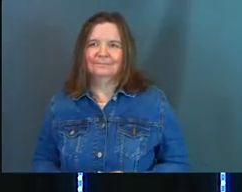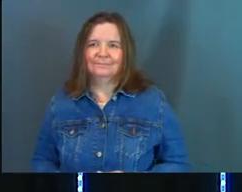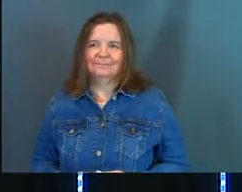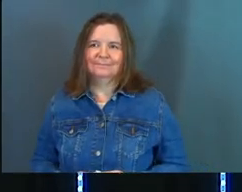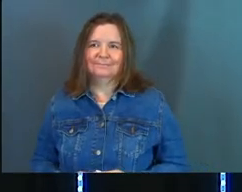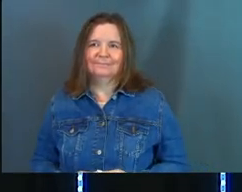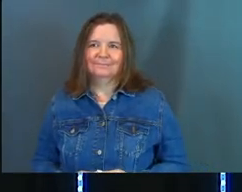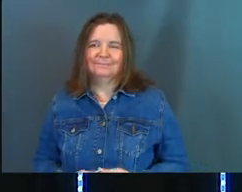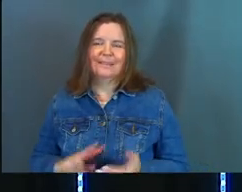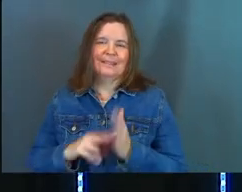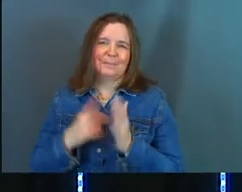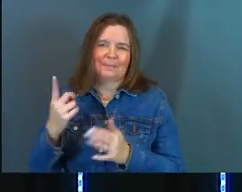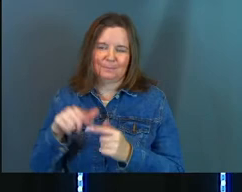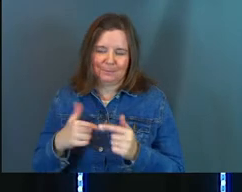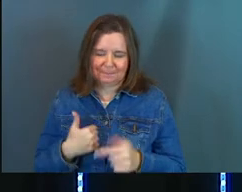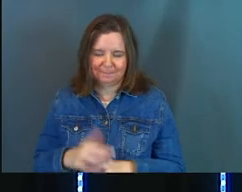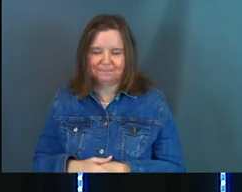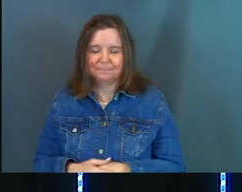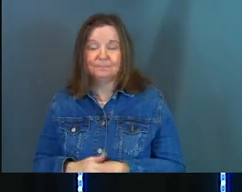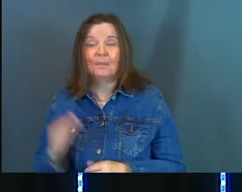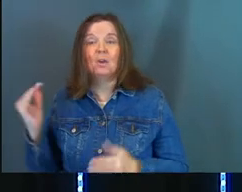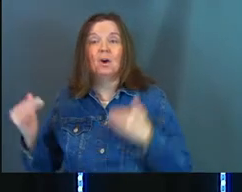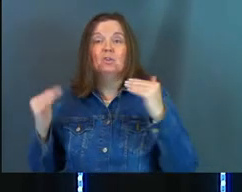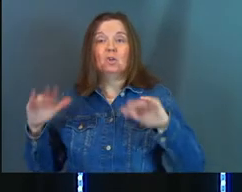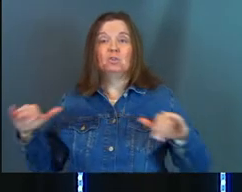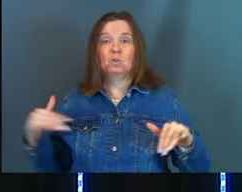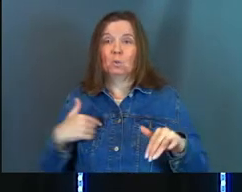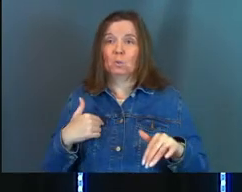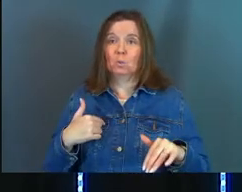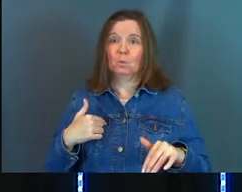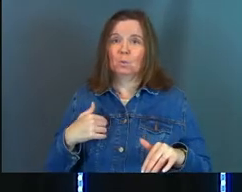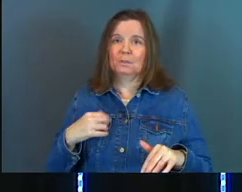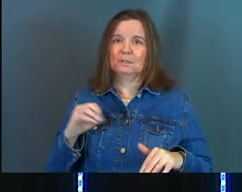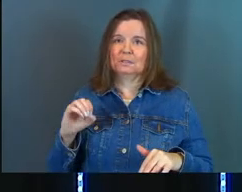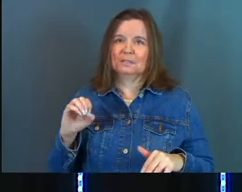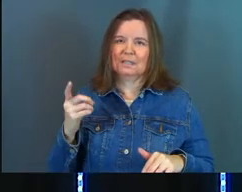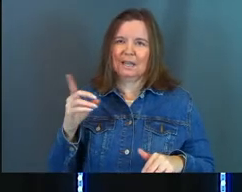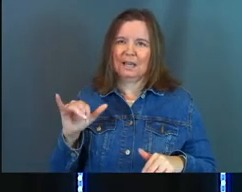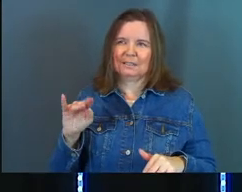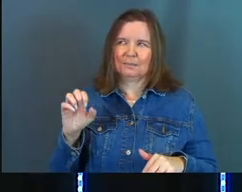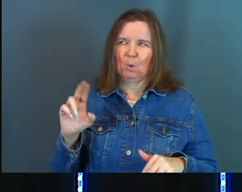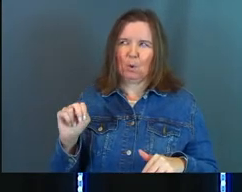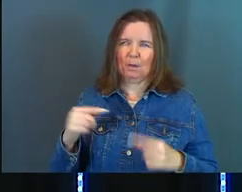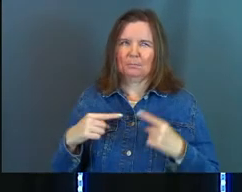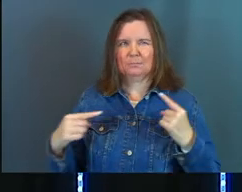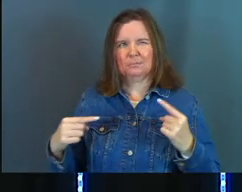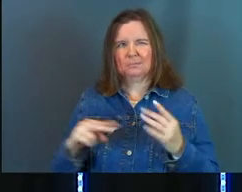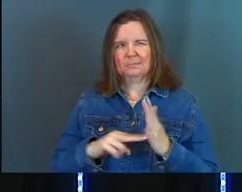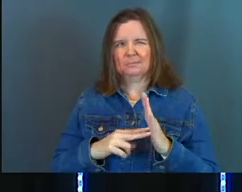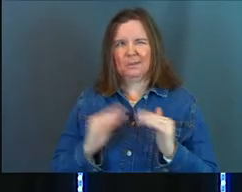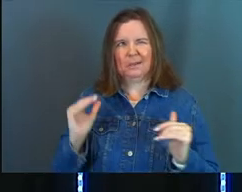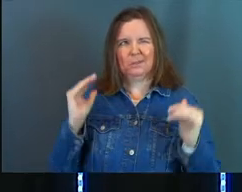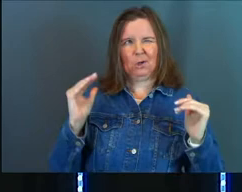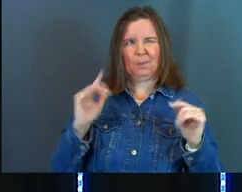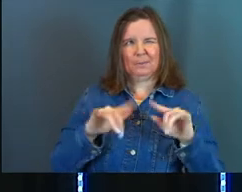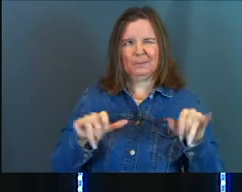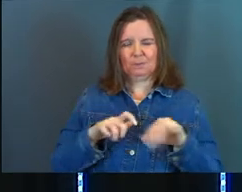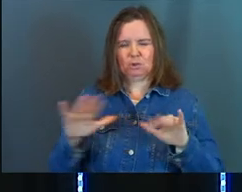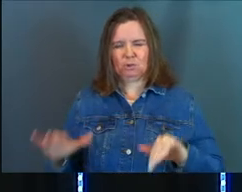That meant something to me. Adult children, which is an oxymoron. Let's talk about this.